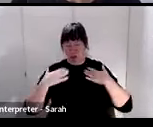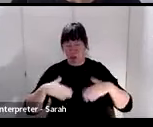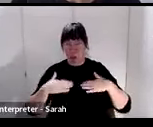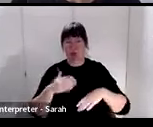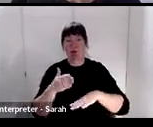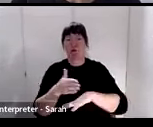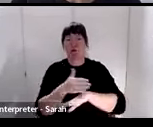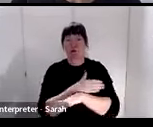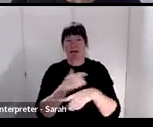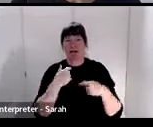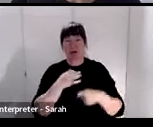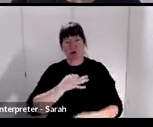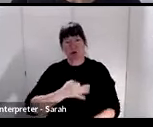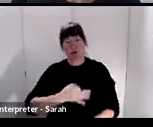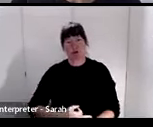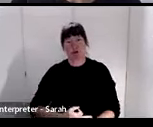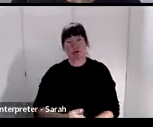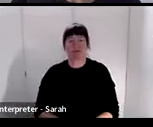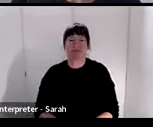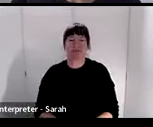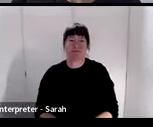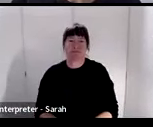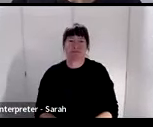a green shirt.